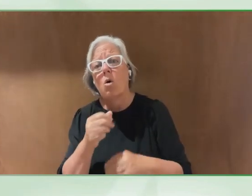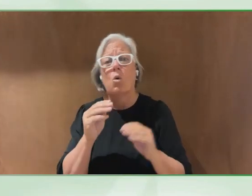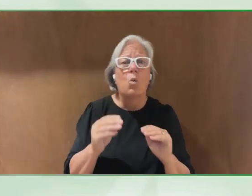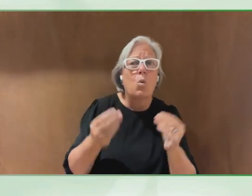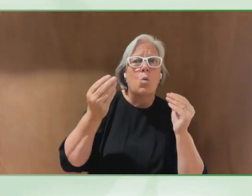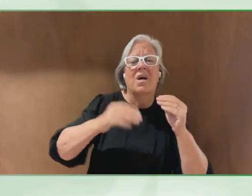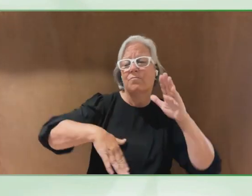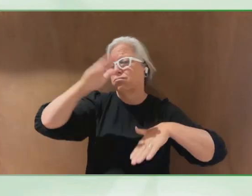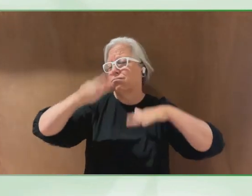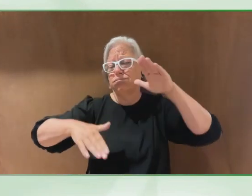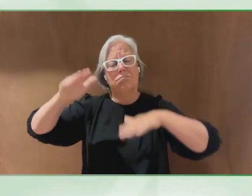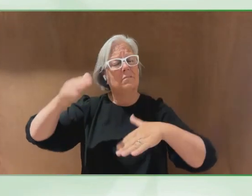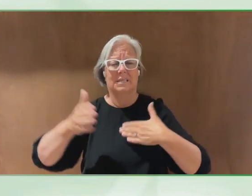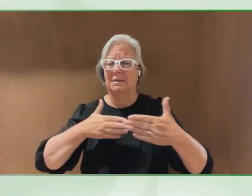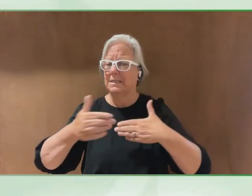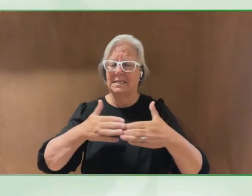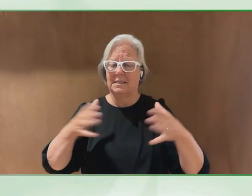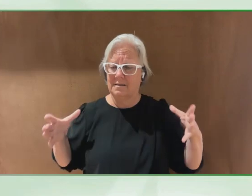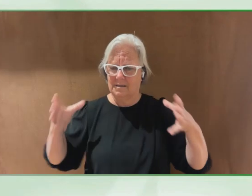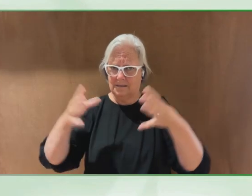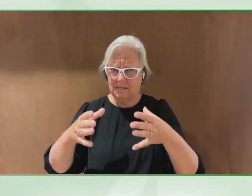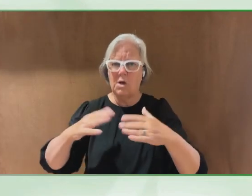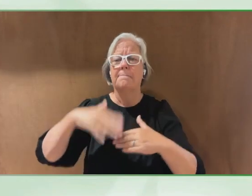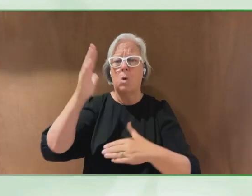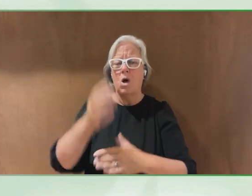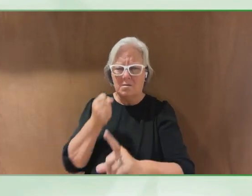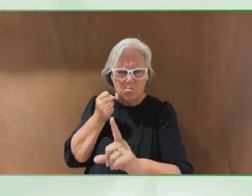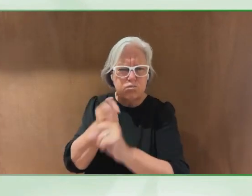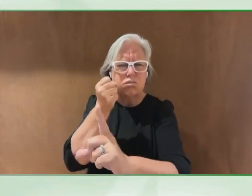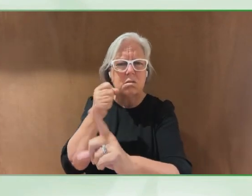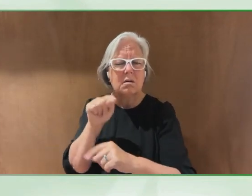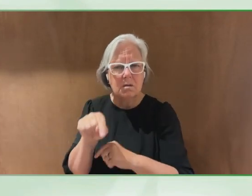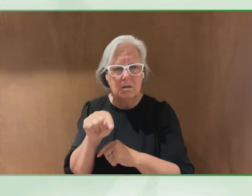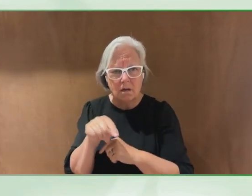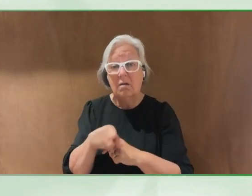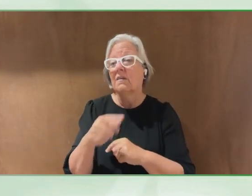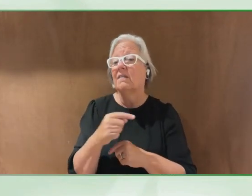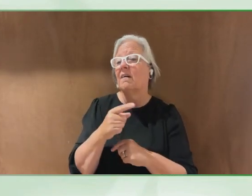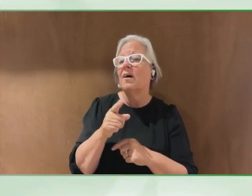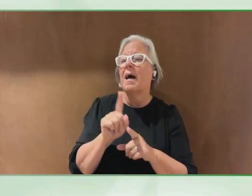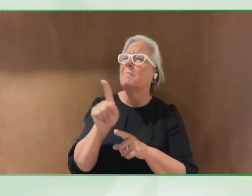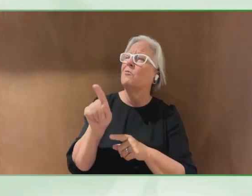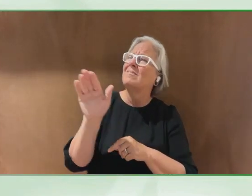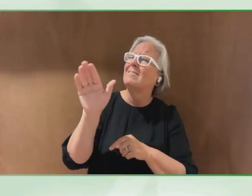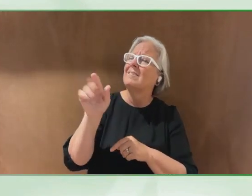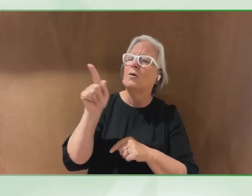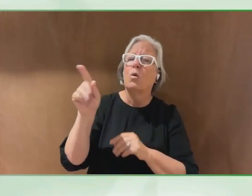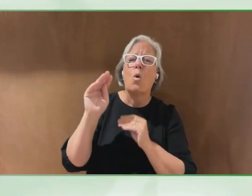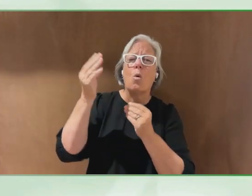to say to the older generation, how can we work together with younger people, what would be